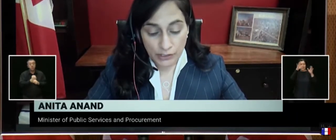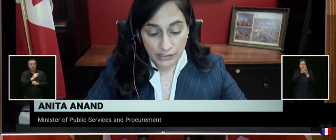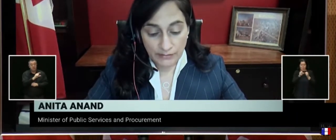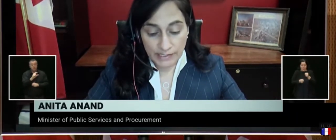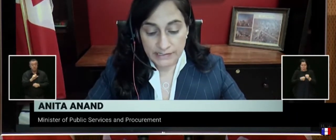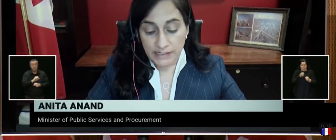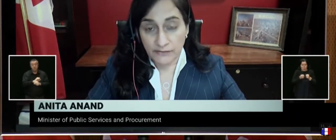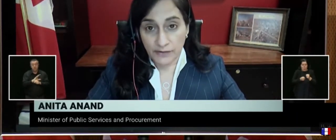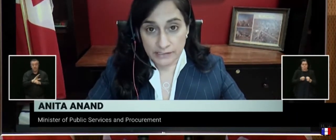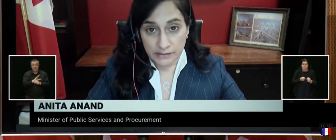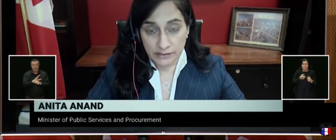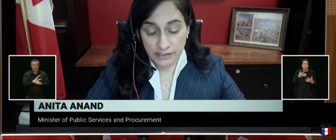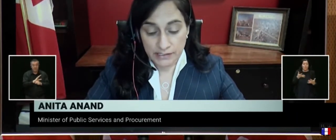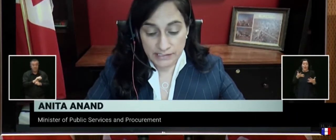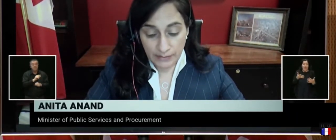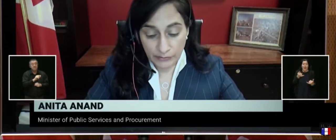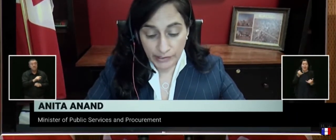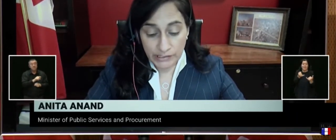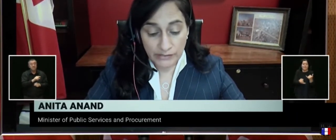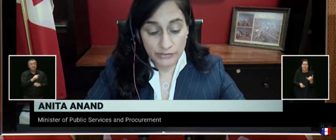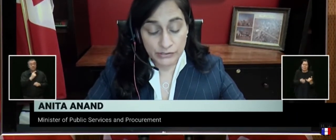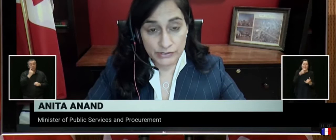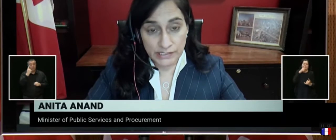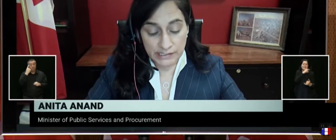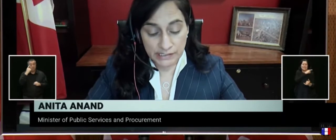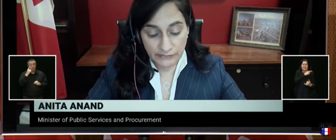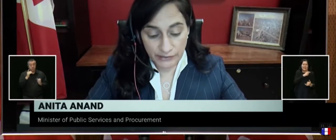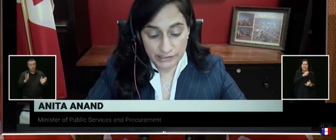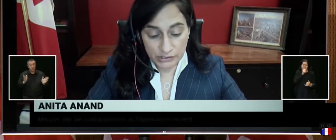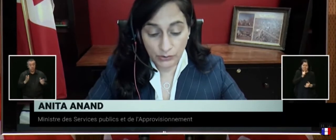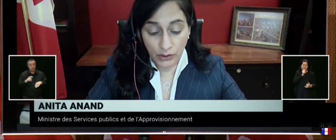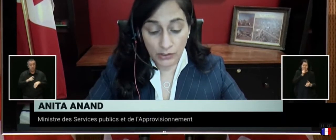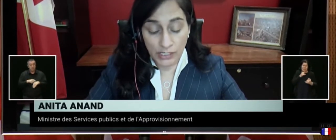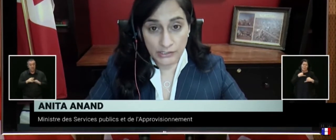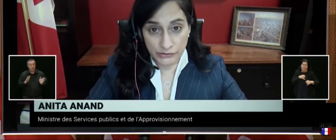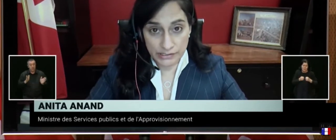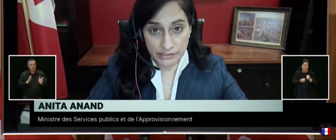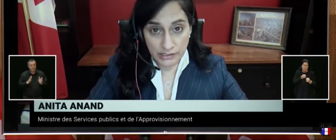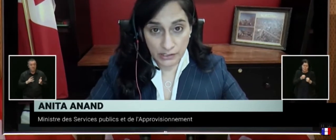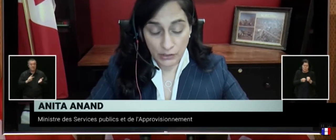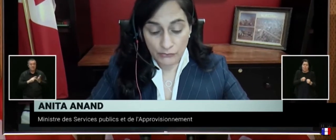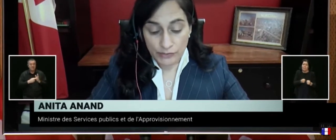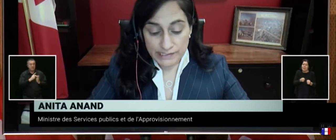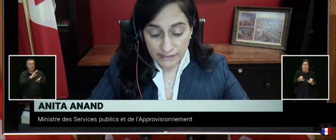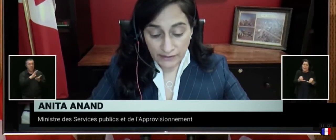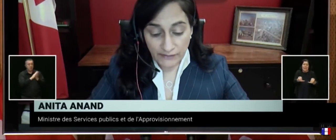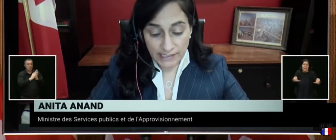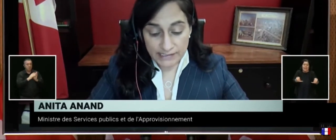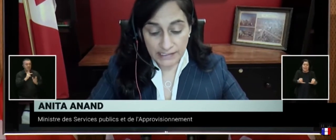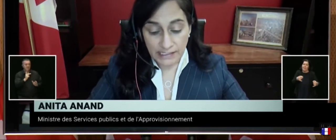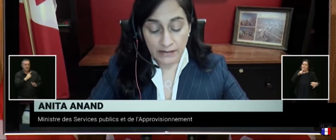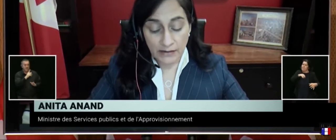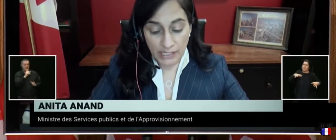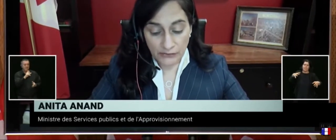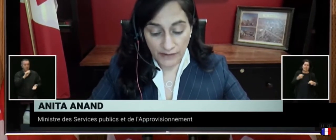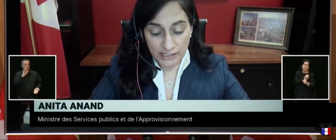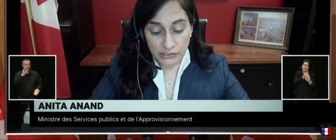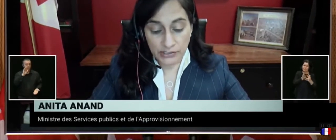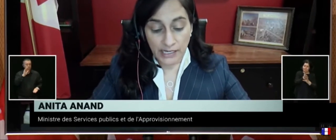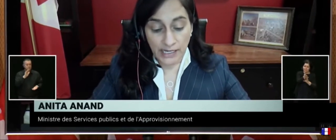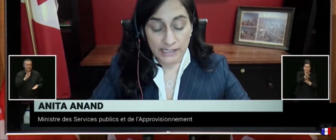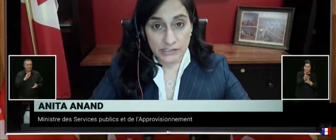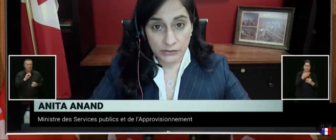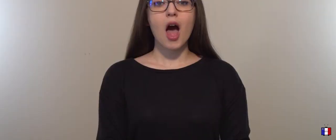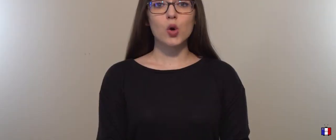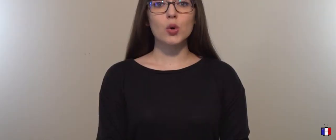capacity, but that it will be able to catch up with deliveries by March. Pfizer will be sending fewer doses in each shipment, although the government didn't say